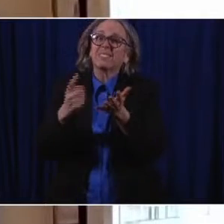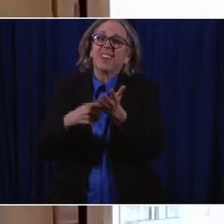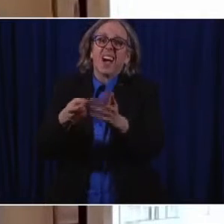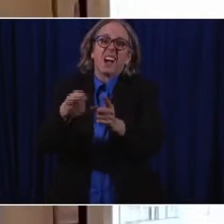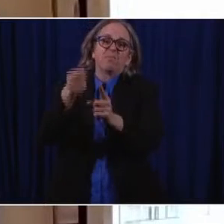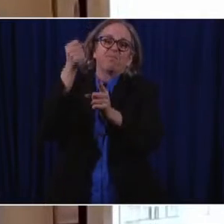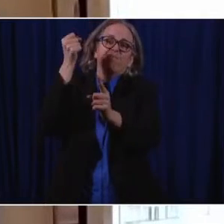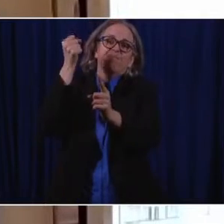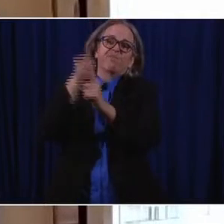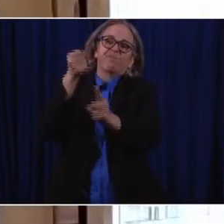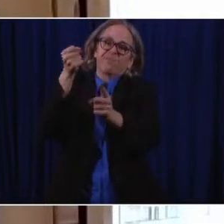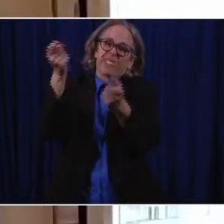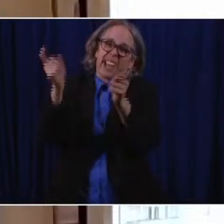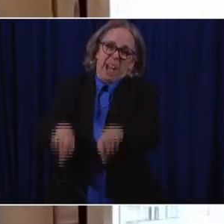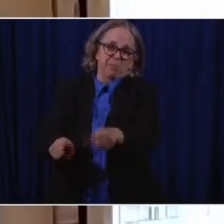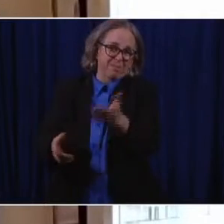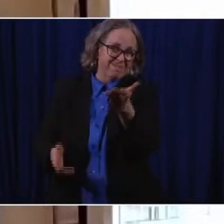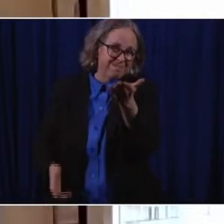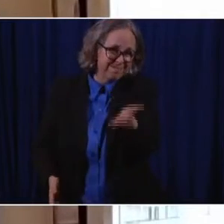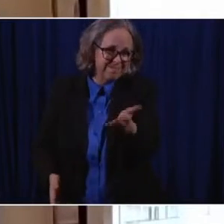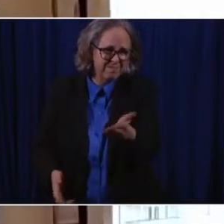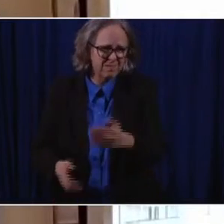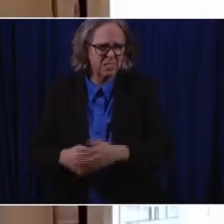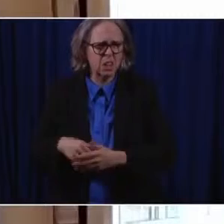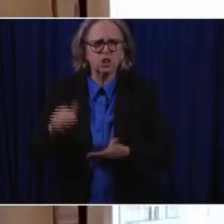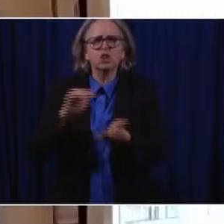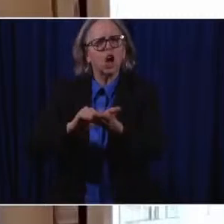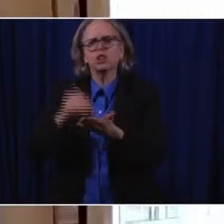professionals who are administering the vaccine are trained to handle.